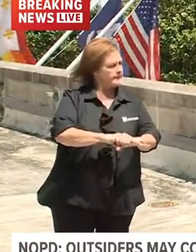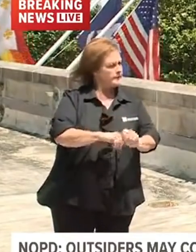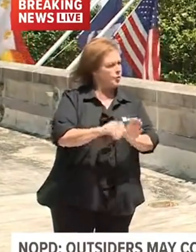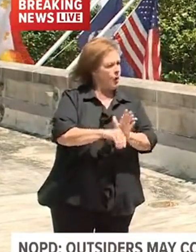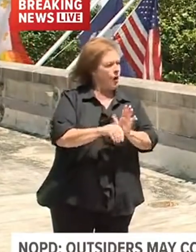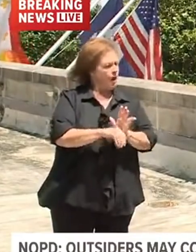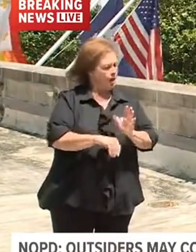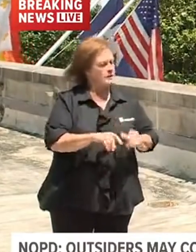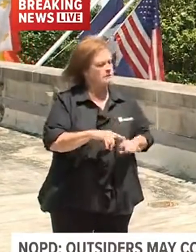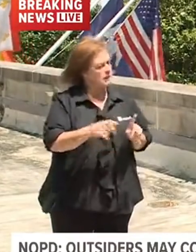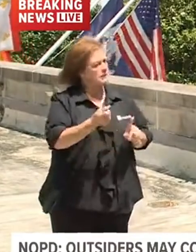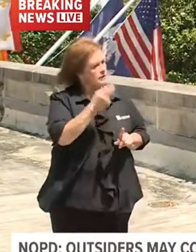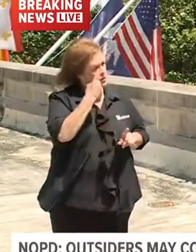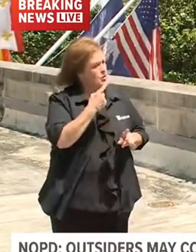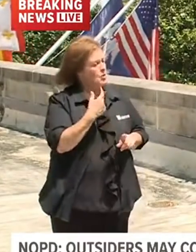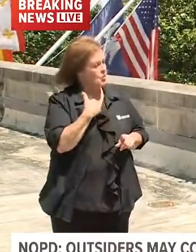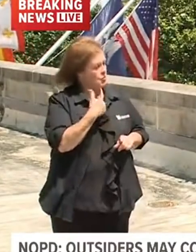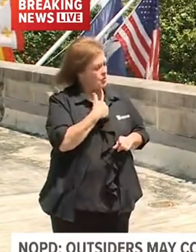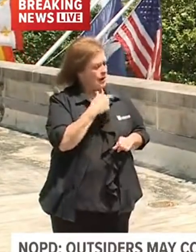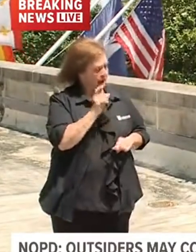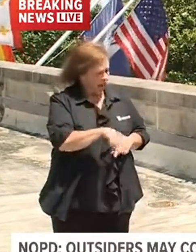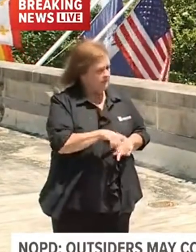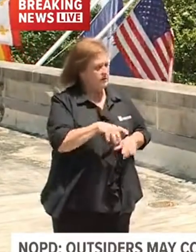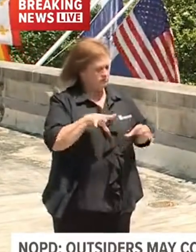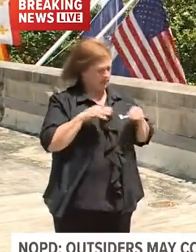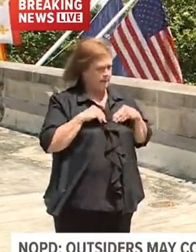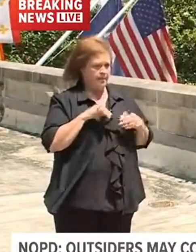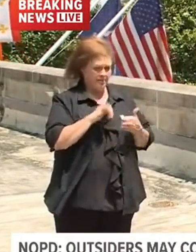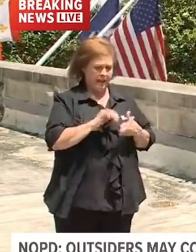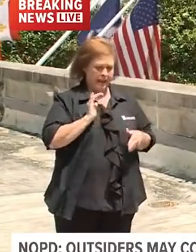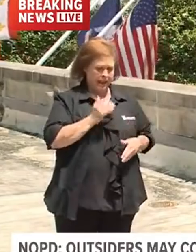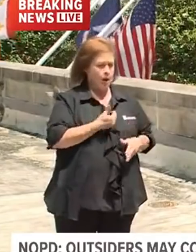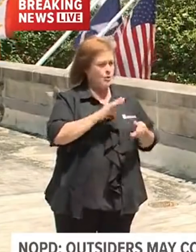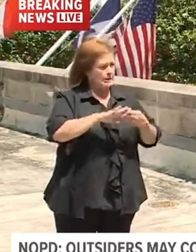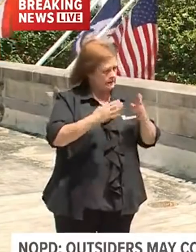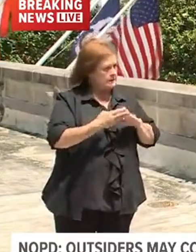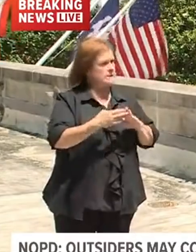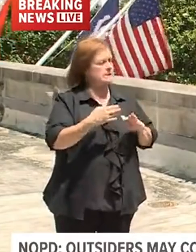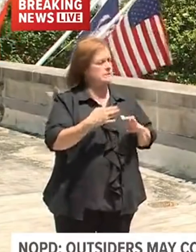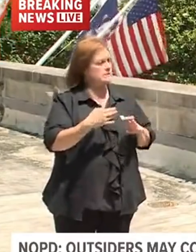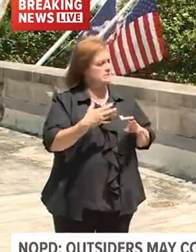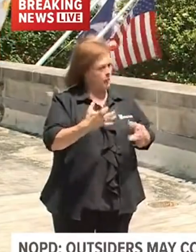collectively together and say, this is it, this is our city and we're gonna own it. And this is what we've been doing this week.